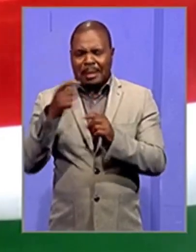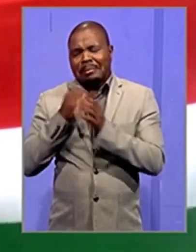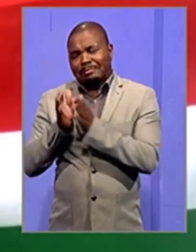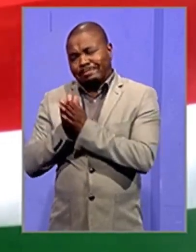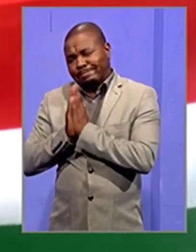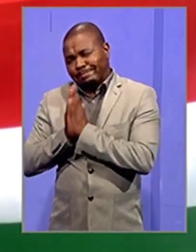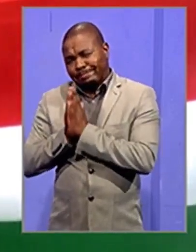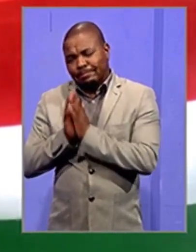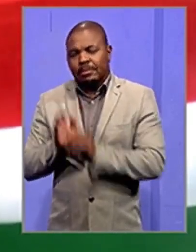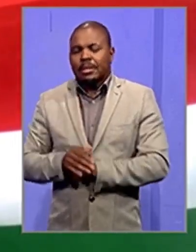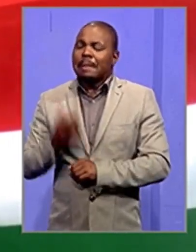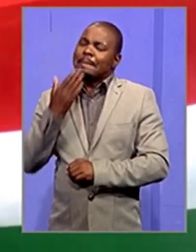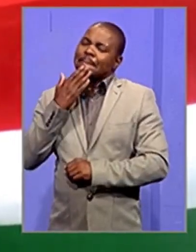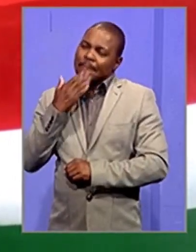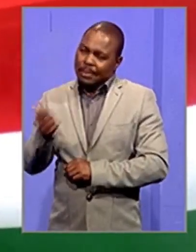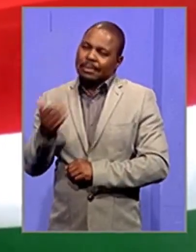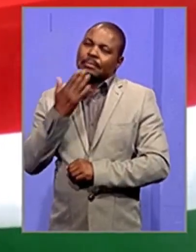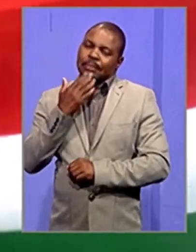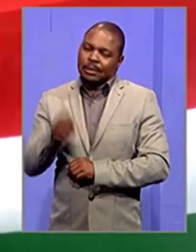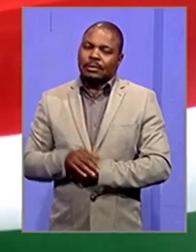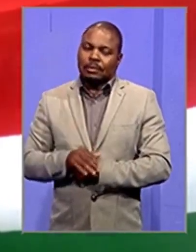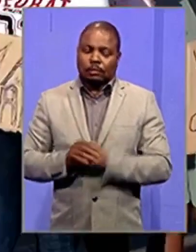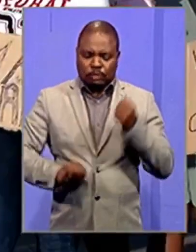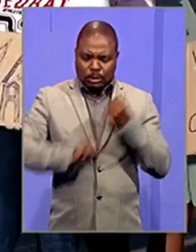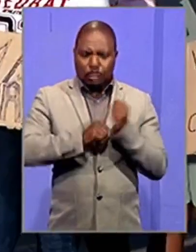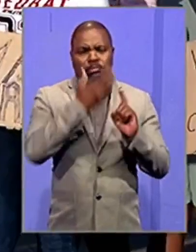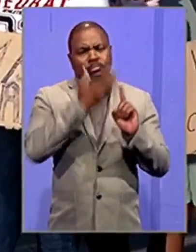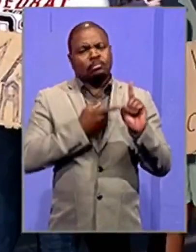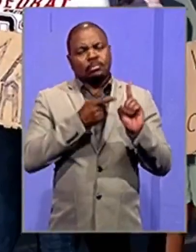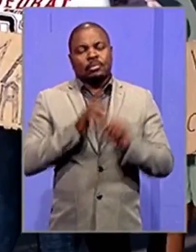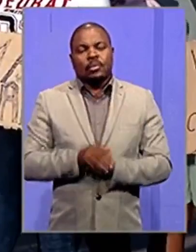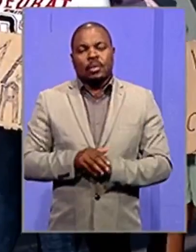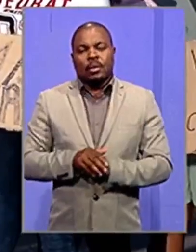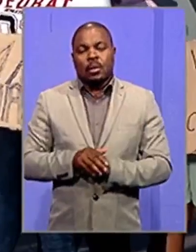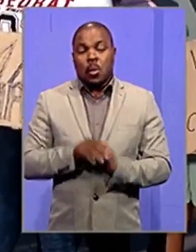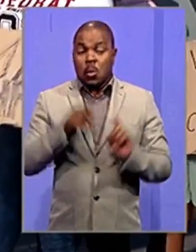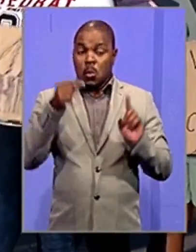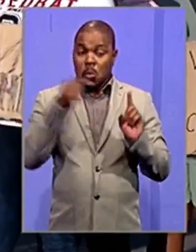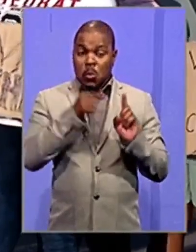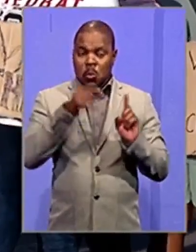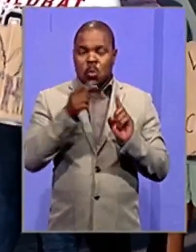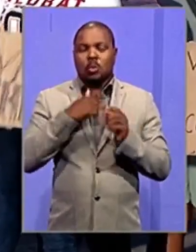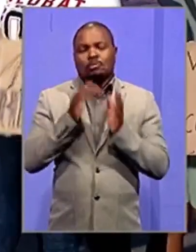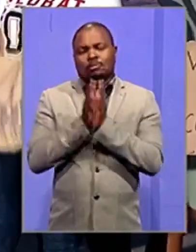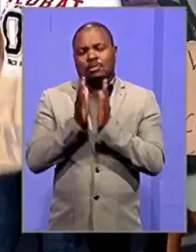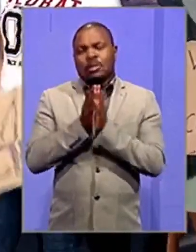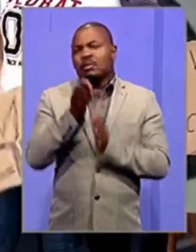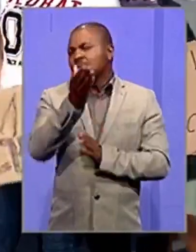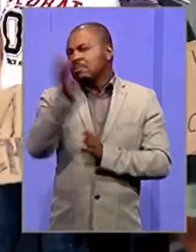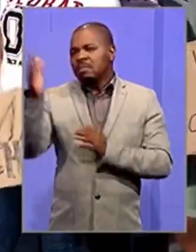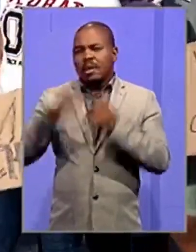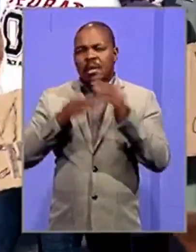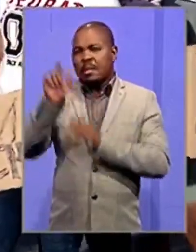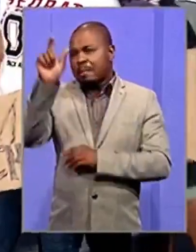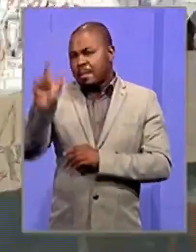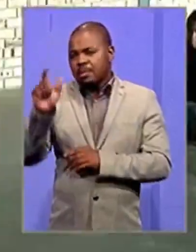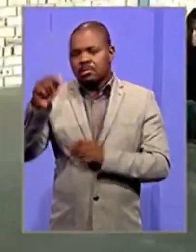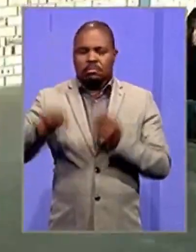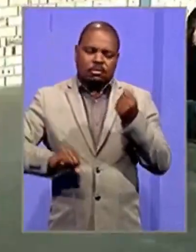them. Please, please, please. Ha re support Max. Moeketsi Max Mosese o ipiletsa ho mang kapa mang ho kenya